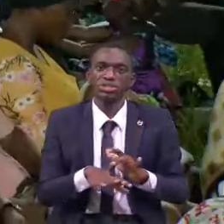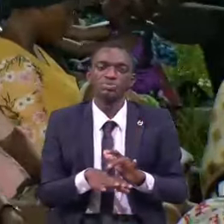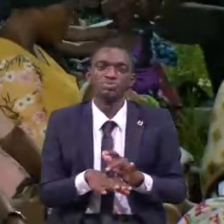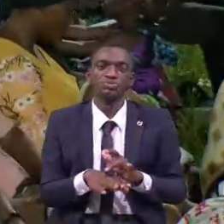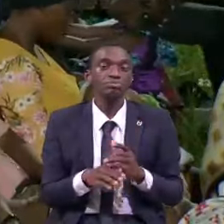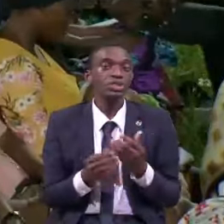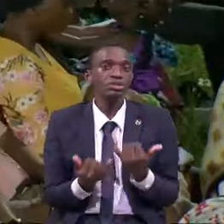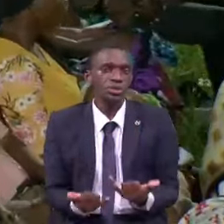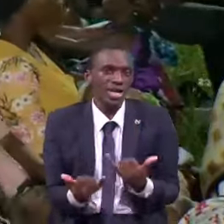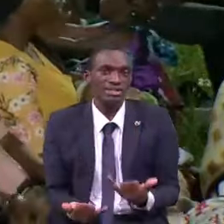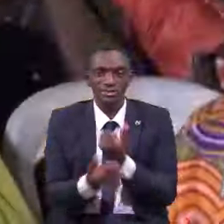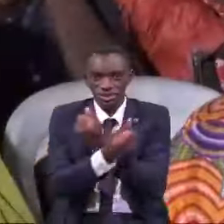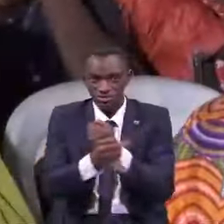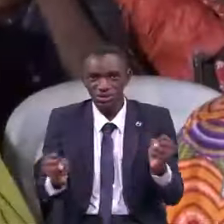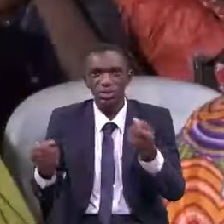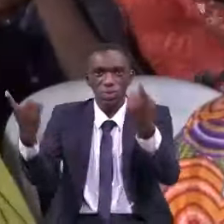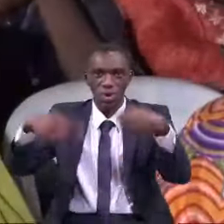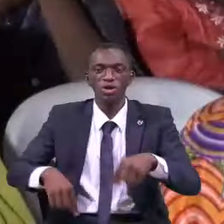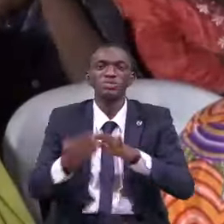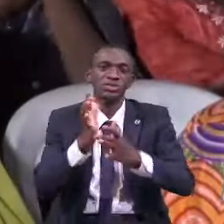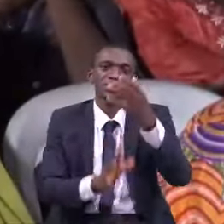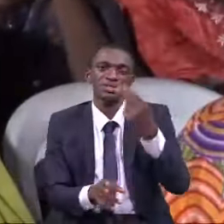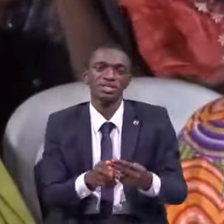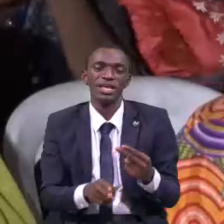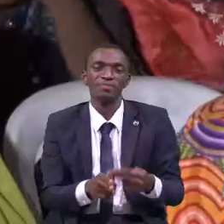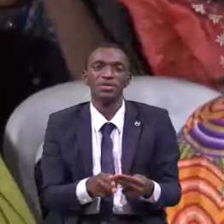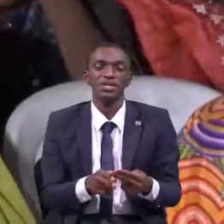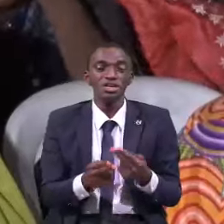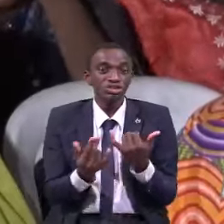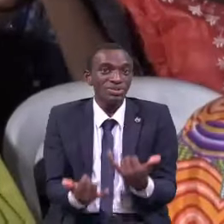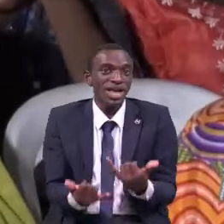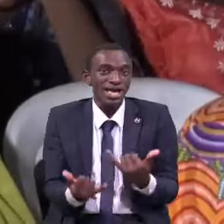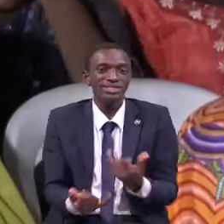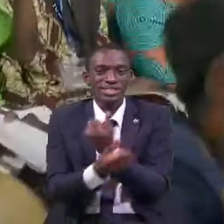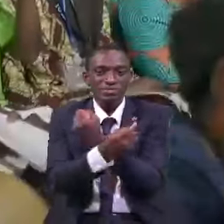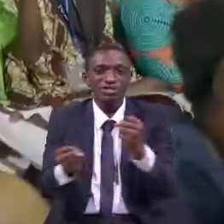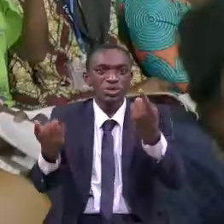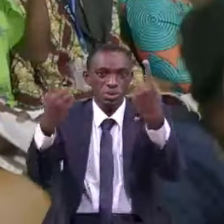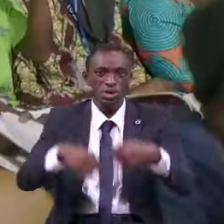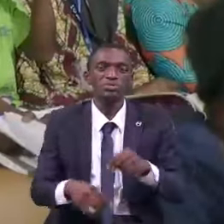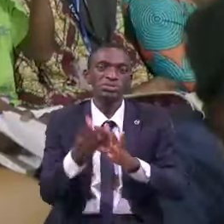Tonight salvation comes. I said tonight salvation comes.